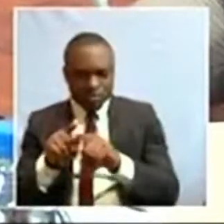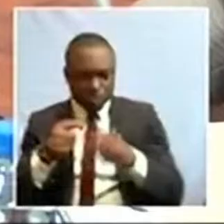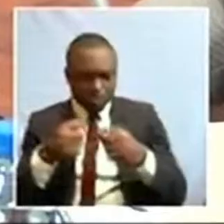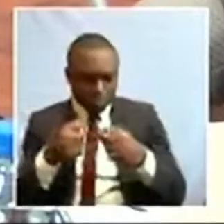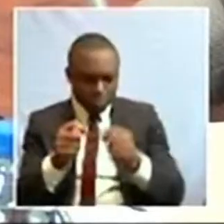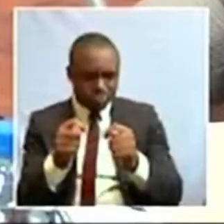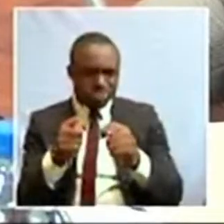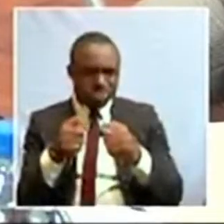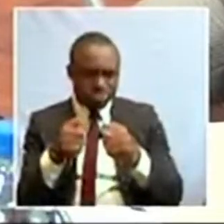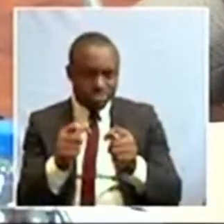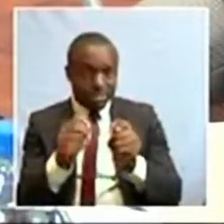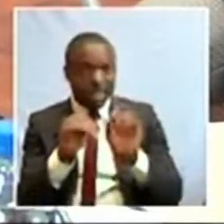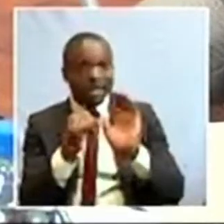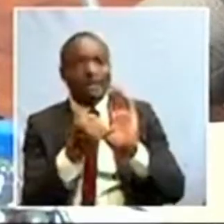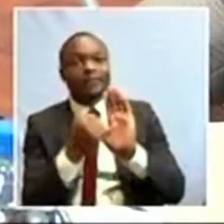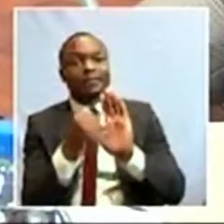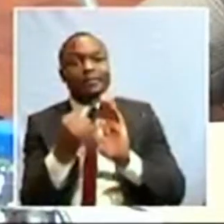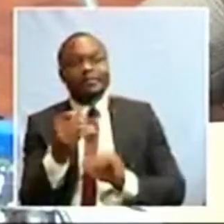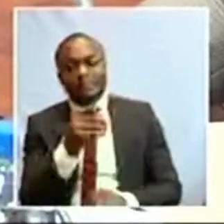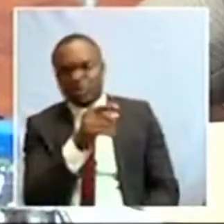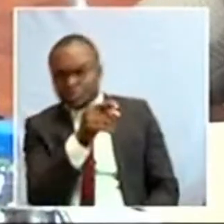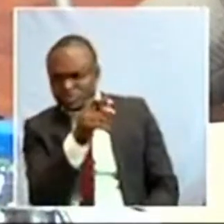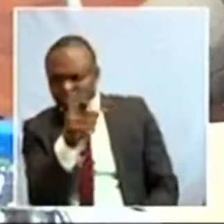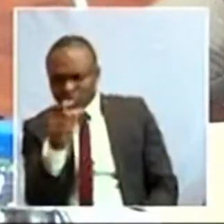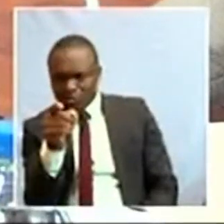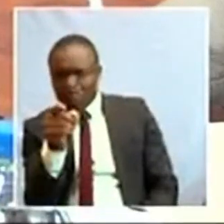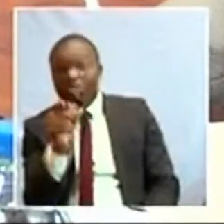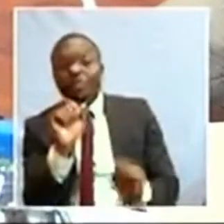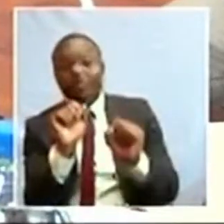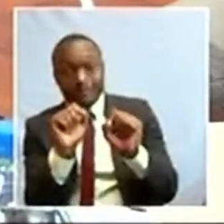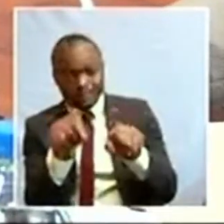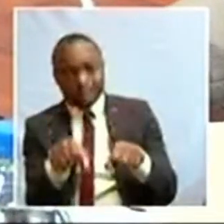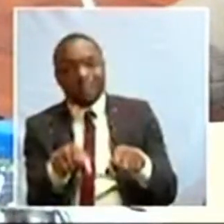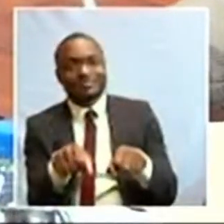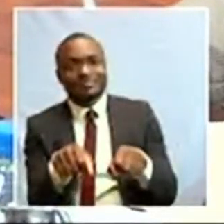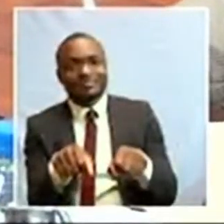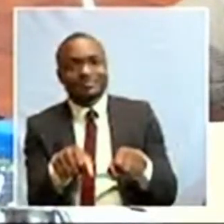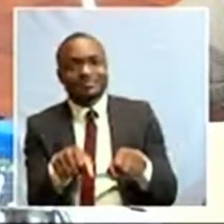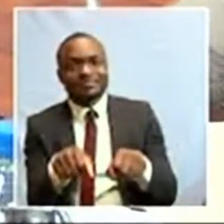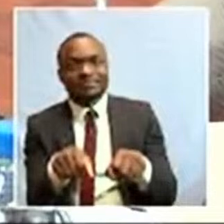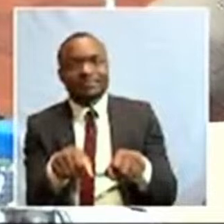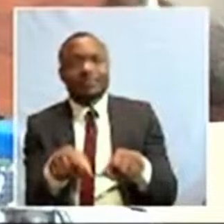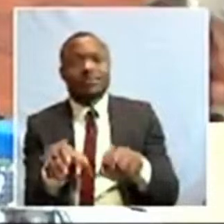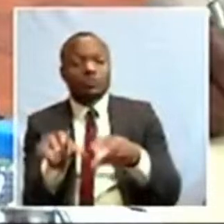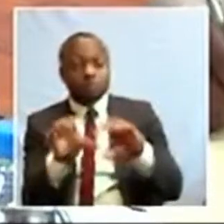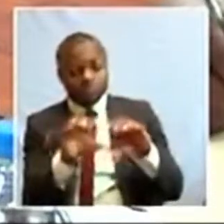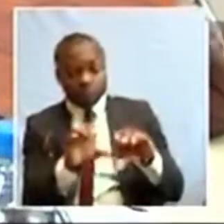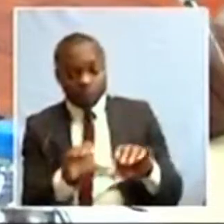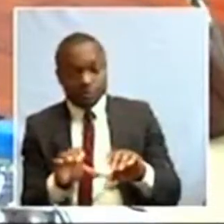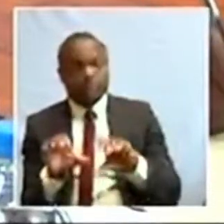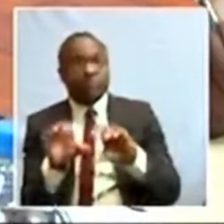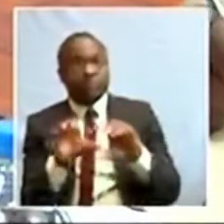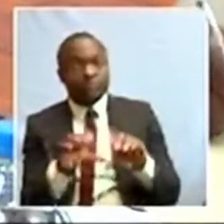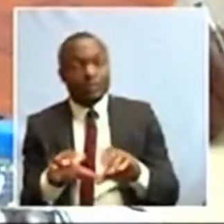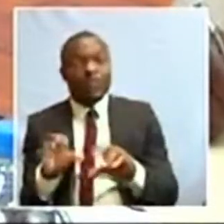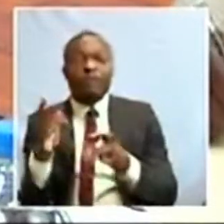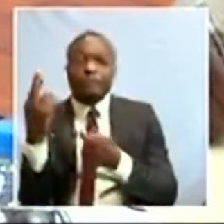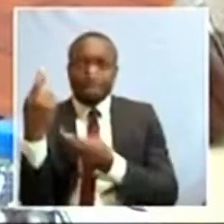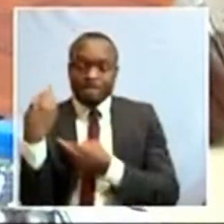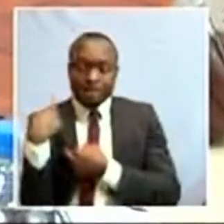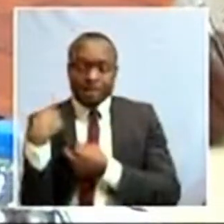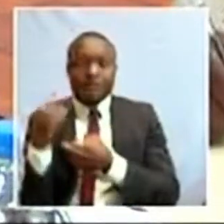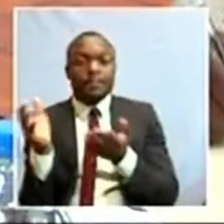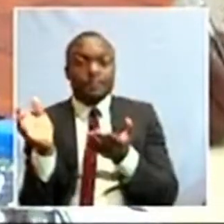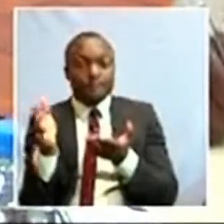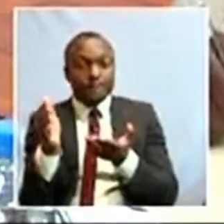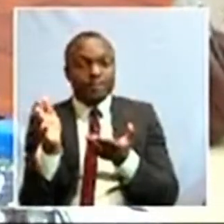to identify those who are able to carry out that mandate of collecting